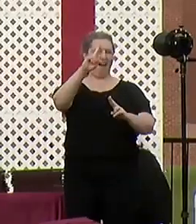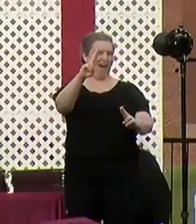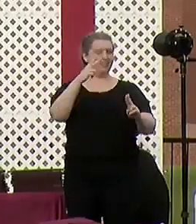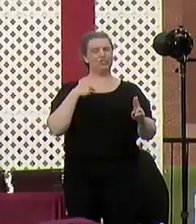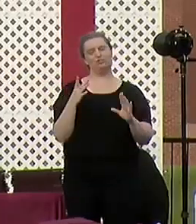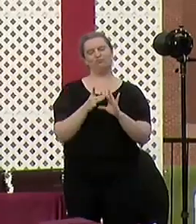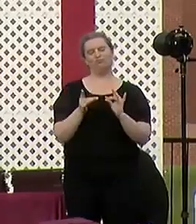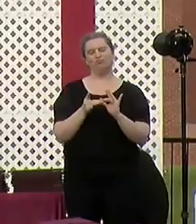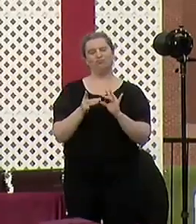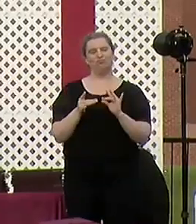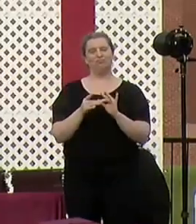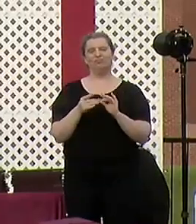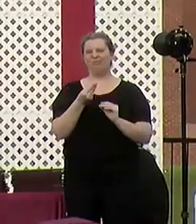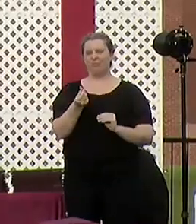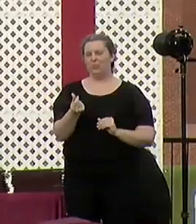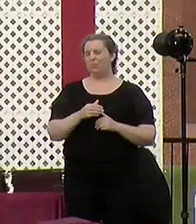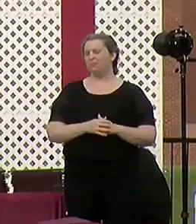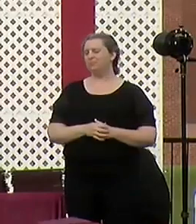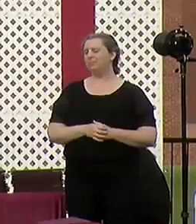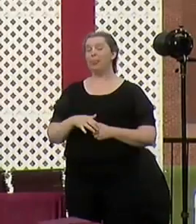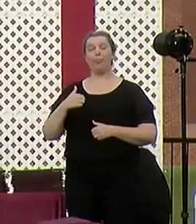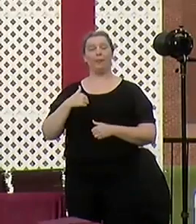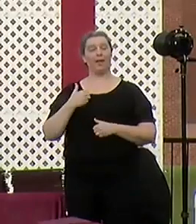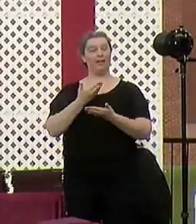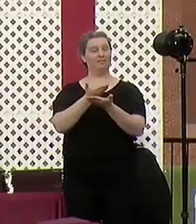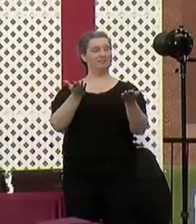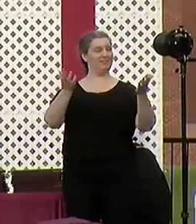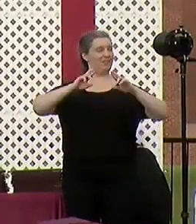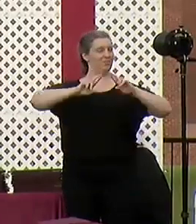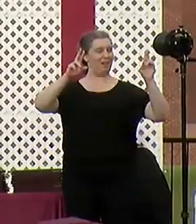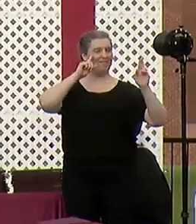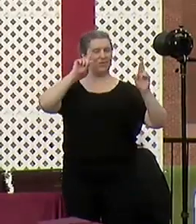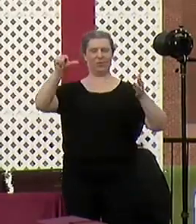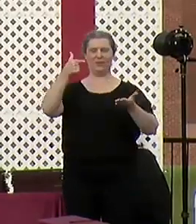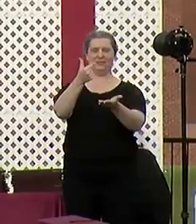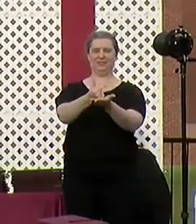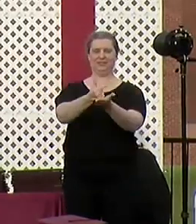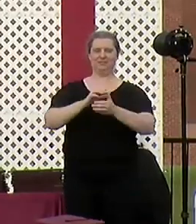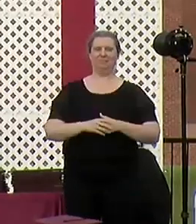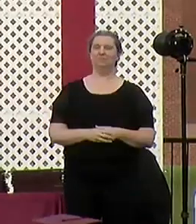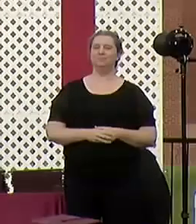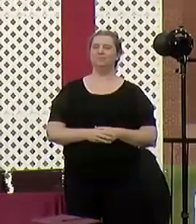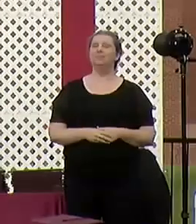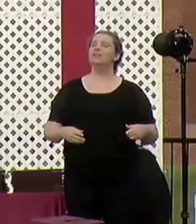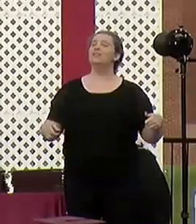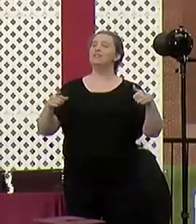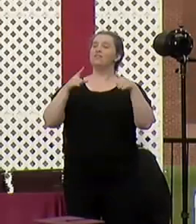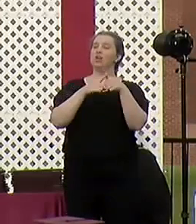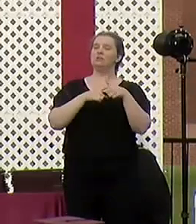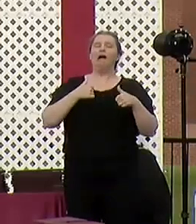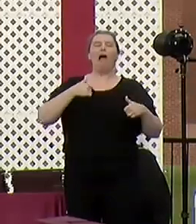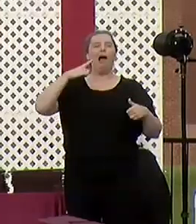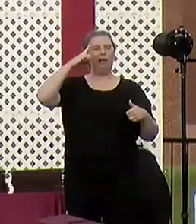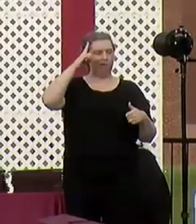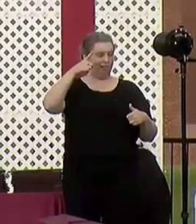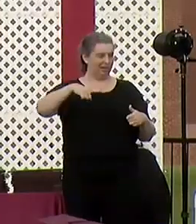few words to you tonight in presenting you for graduation. First of all, I thought